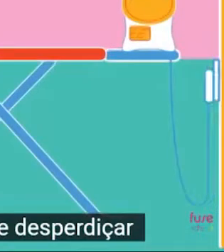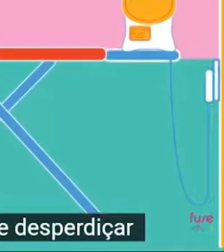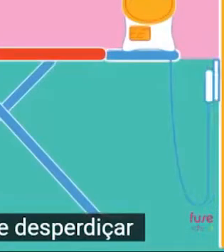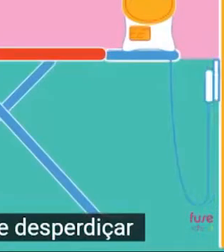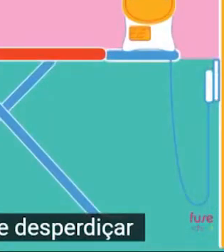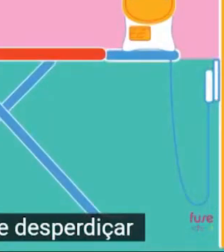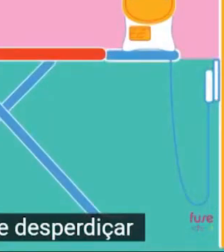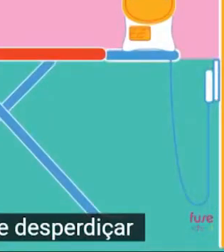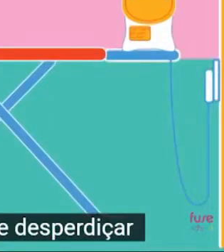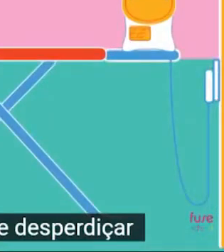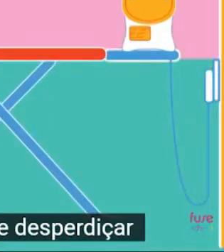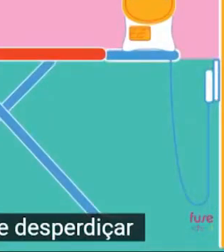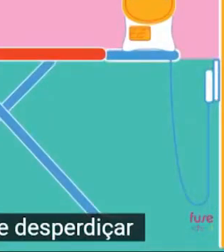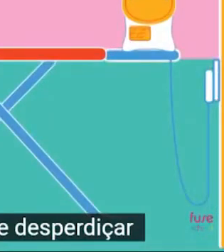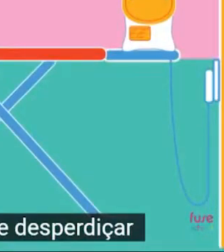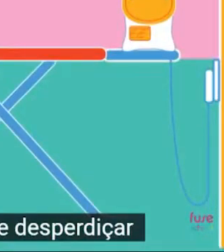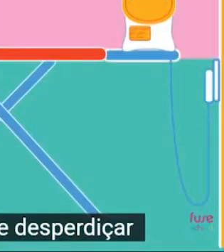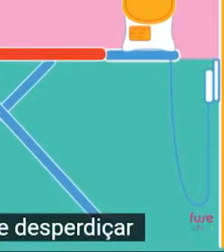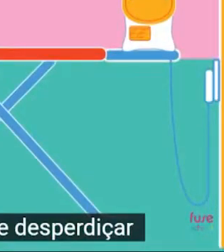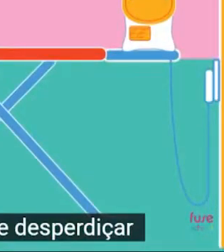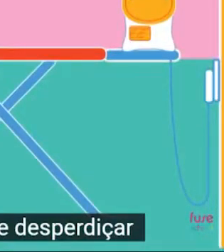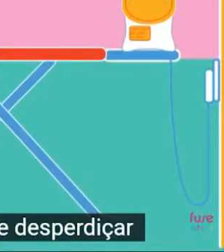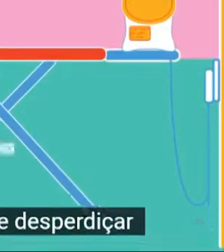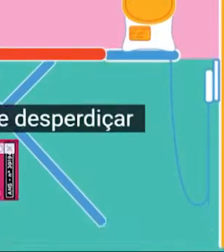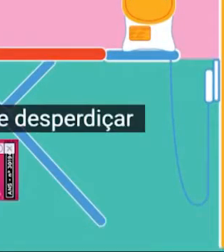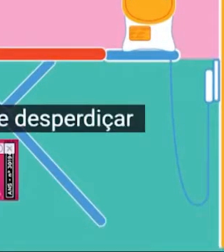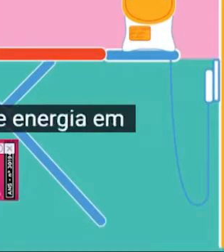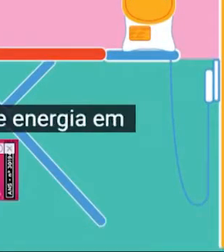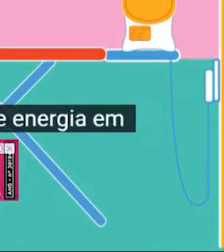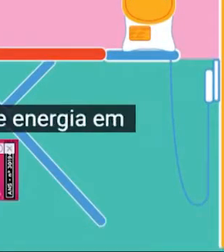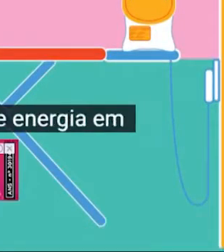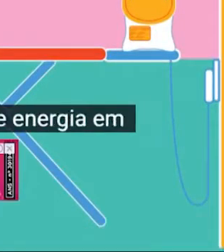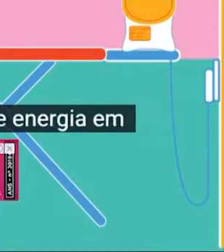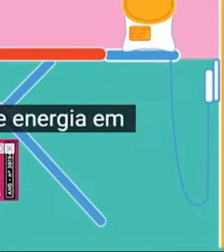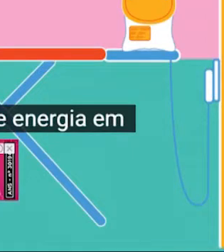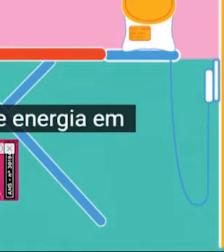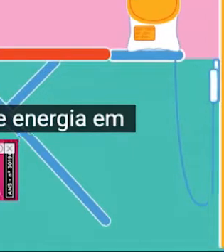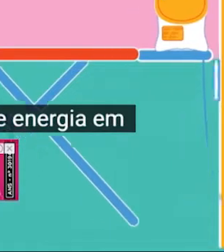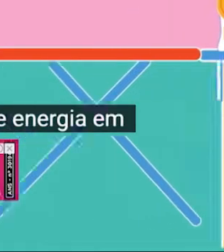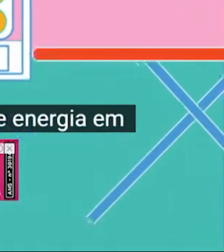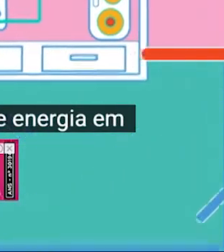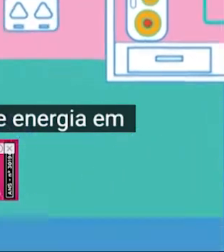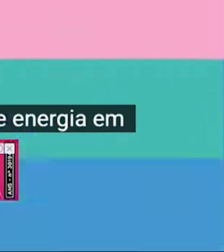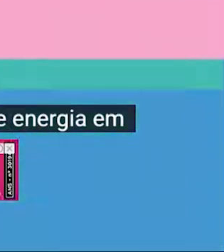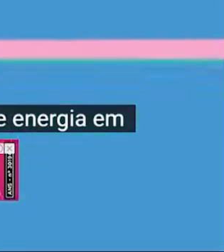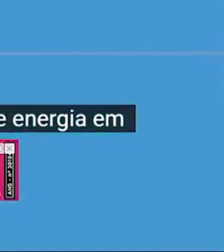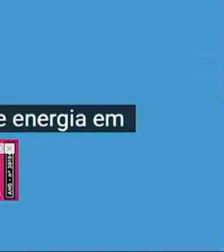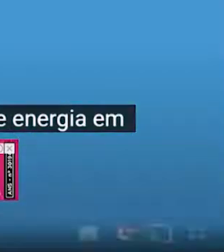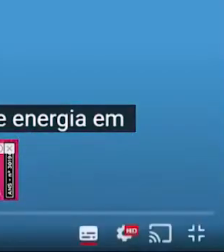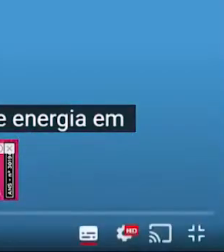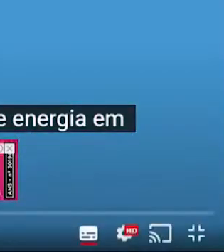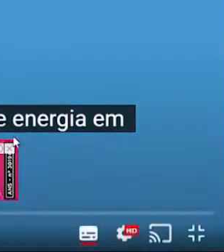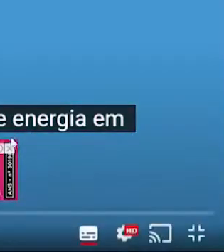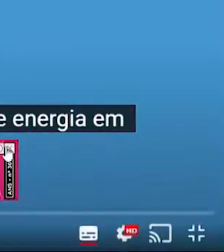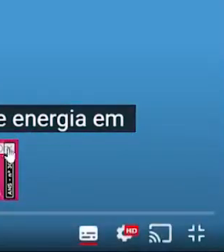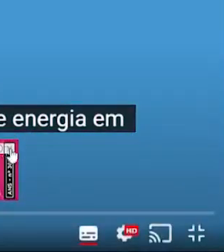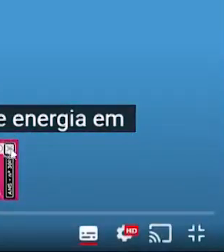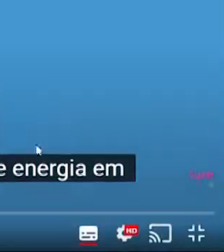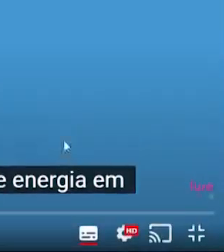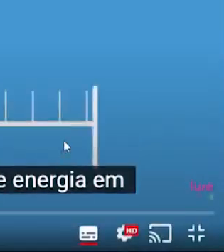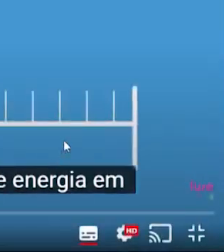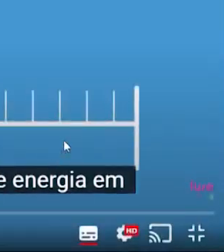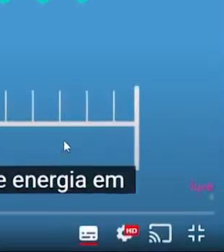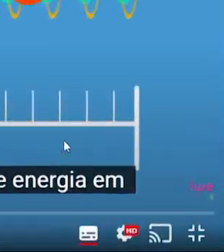Do you ever have arguments at home about leaving appliances on and wasting electricity? In this video, we're going to